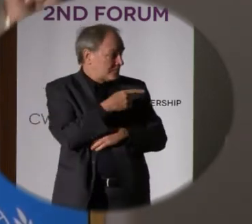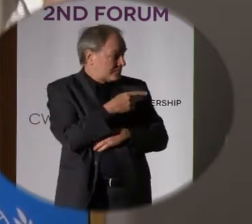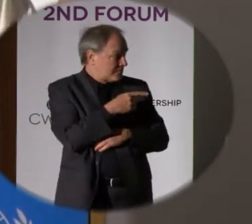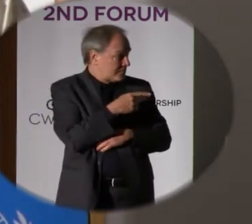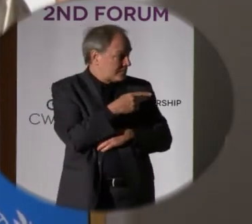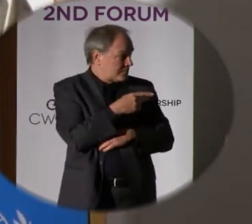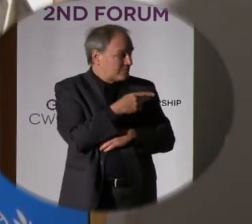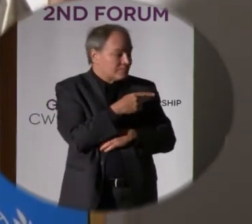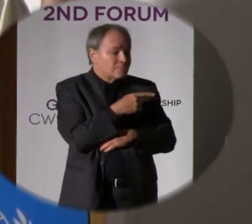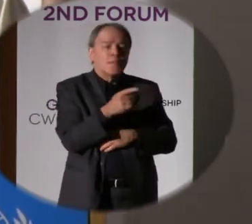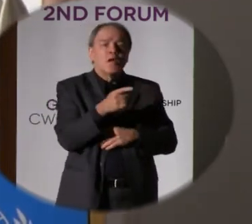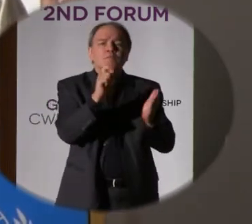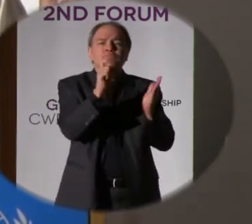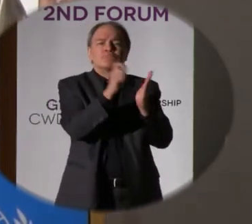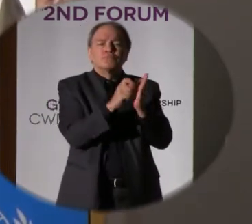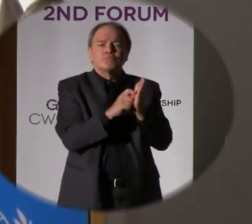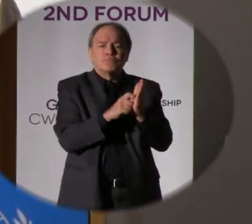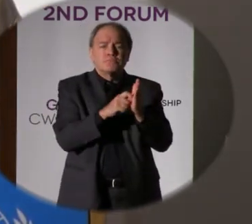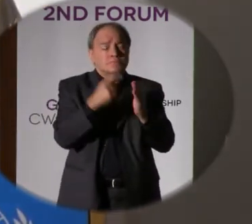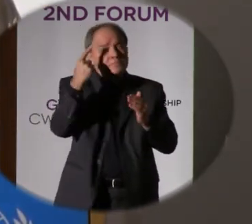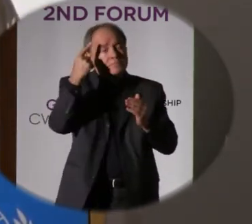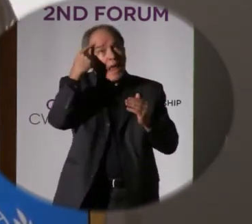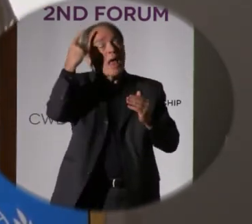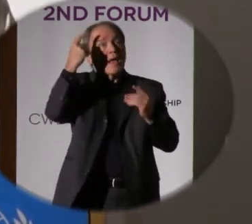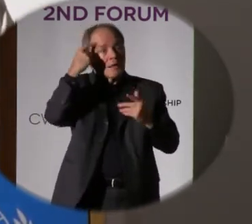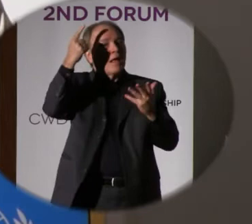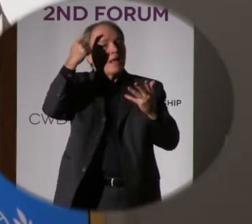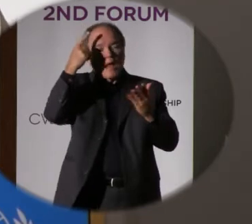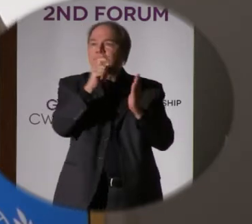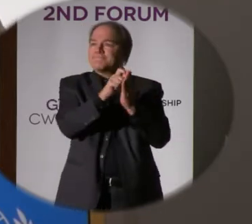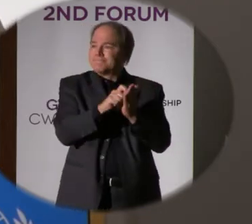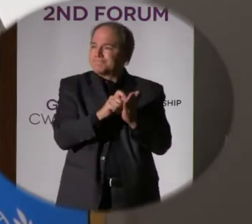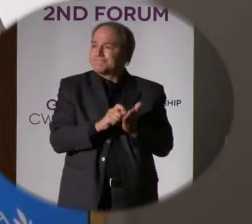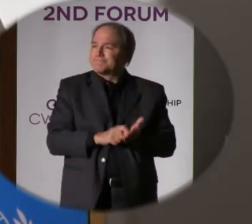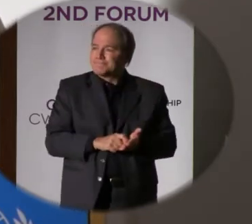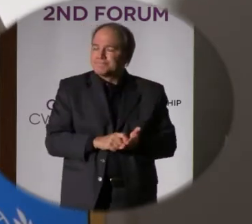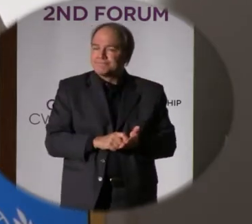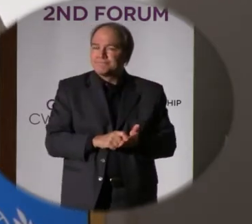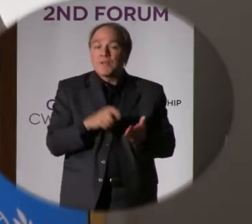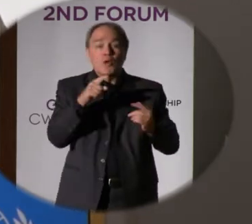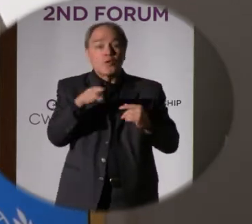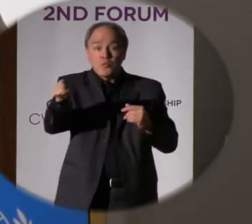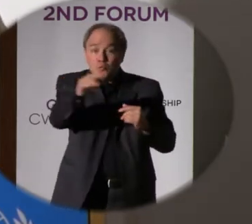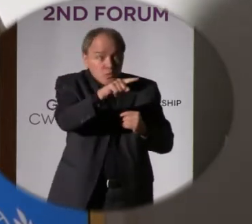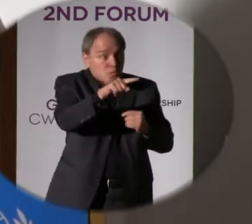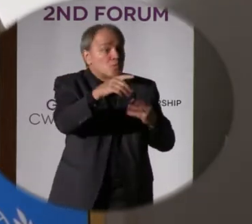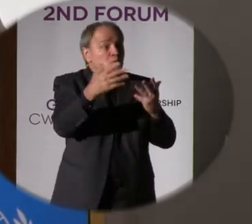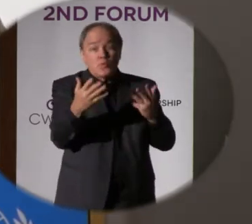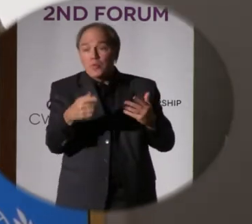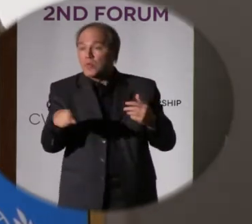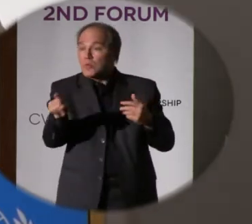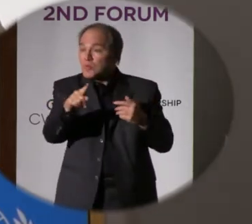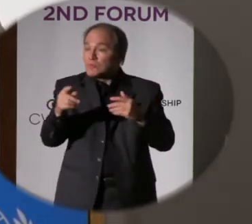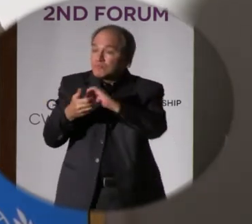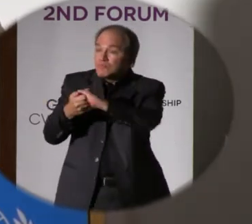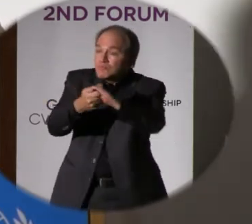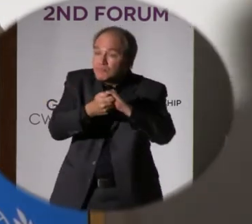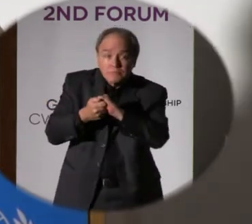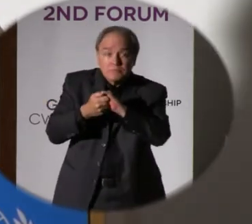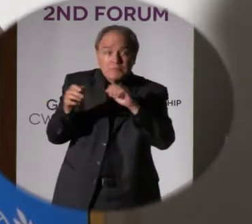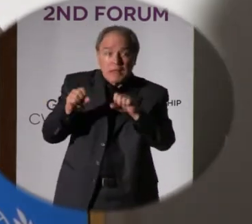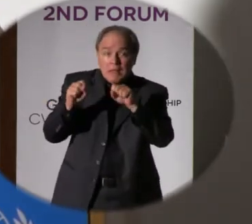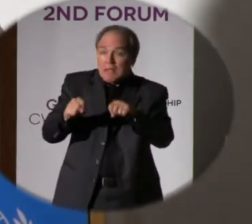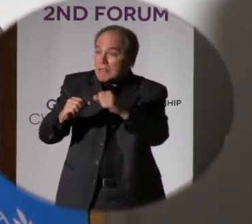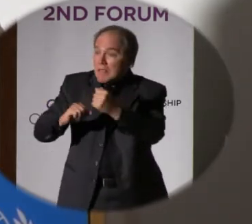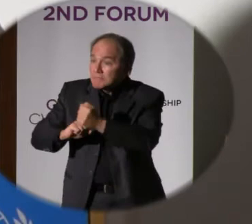your ideas as they come to you during this day on what you think you or your organization can do to promote an